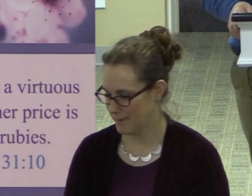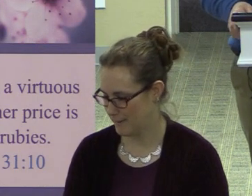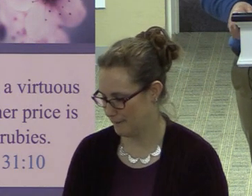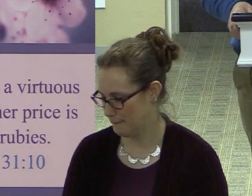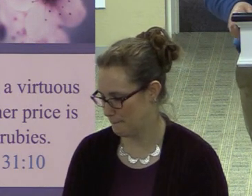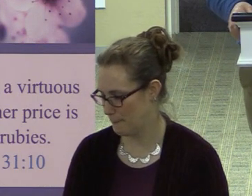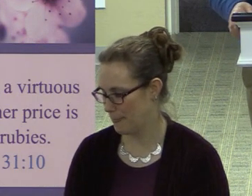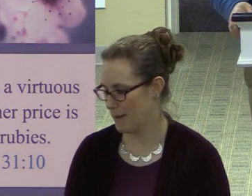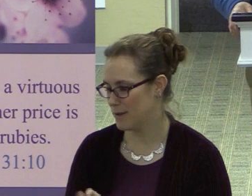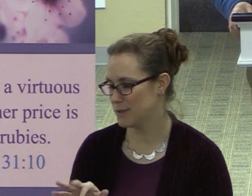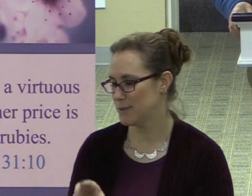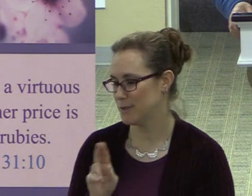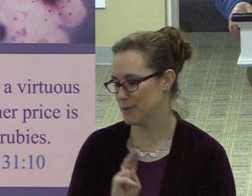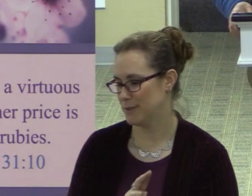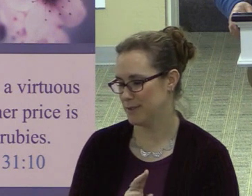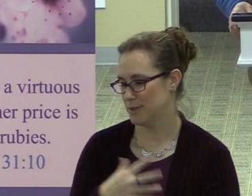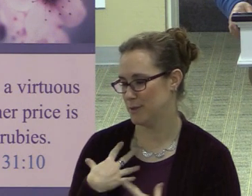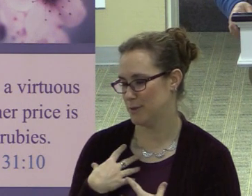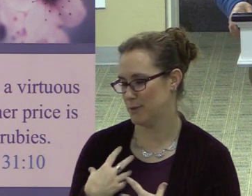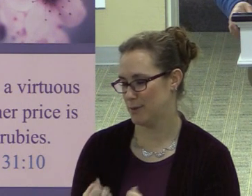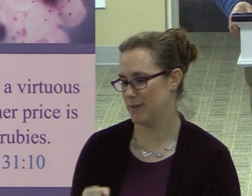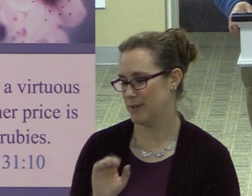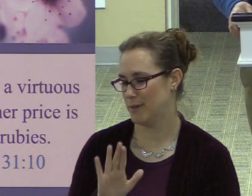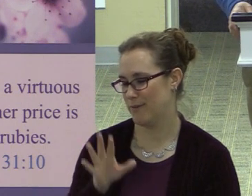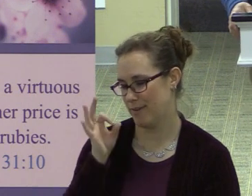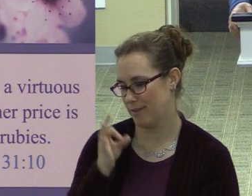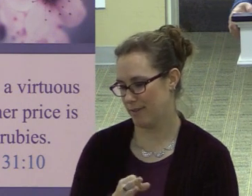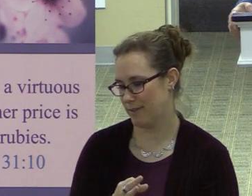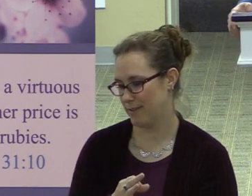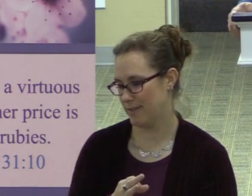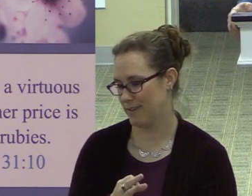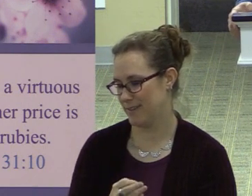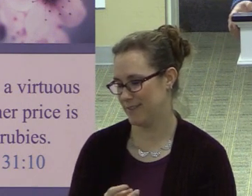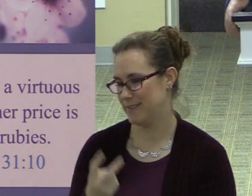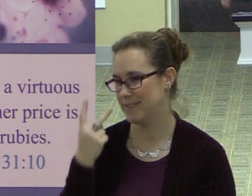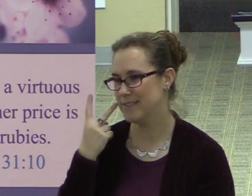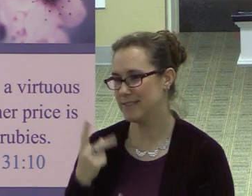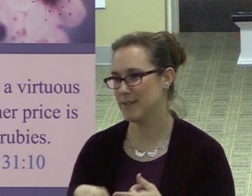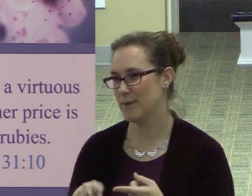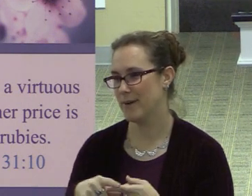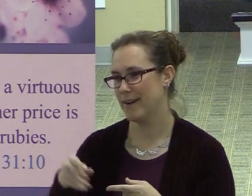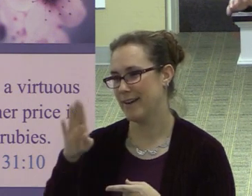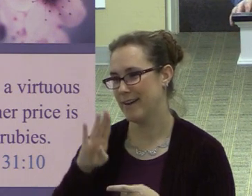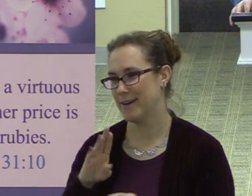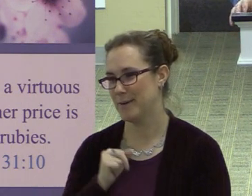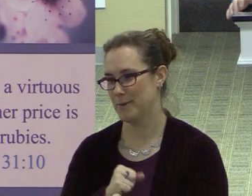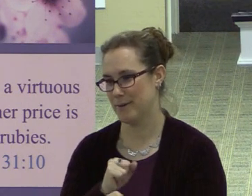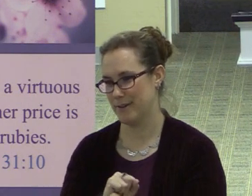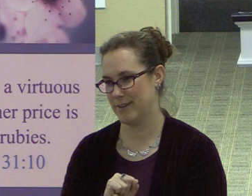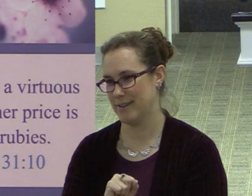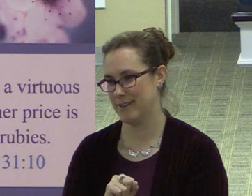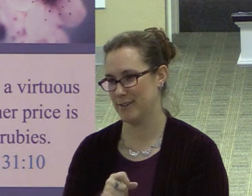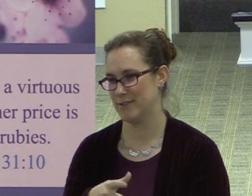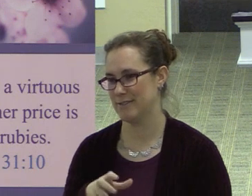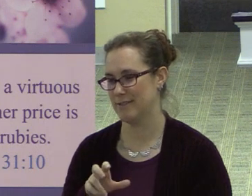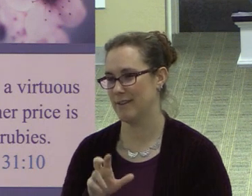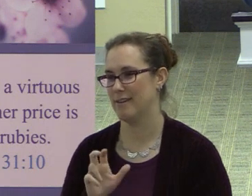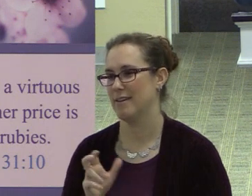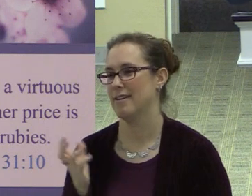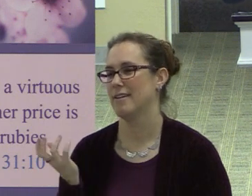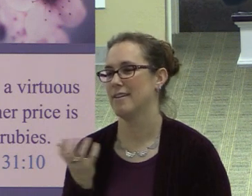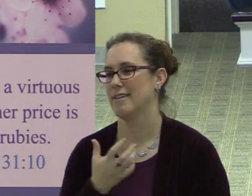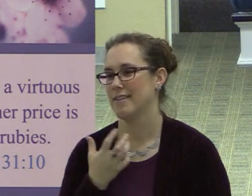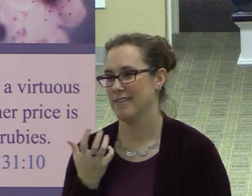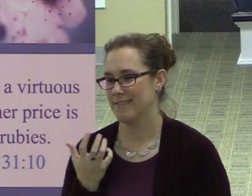He'll also use it to strengthen your faith so that when you see God work, you're just in awe. And those